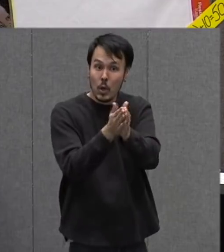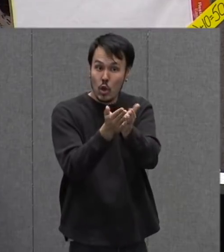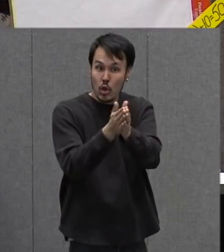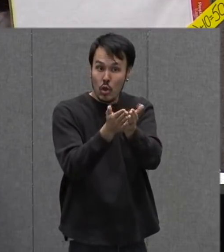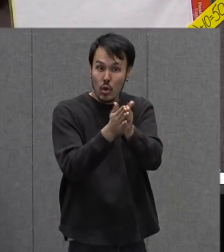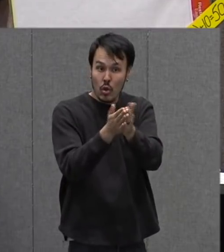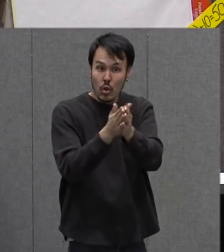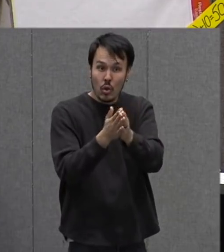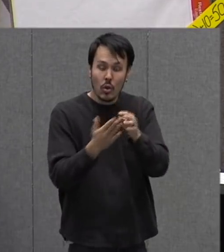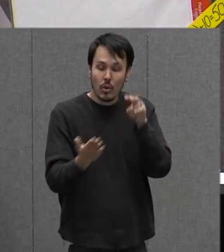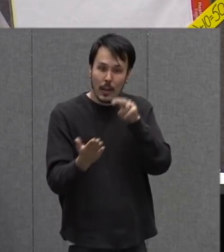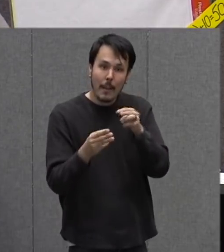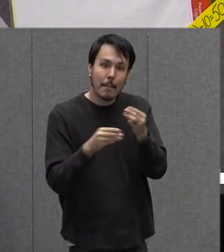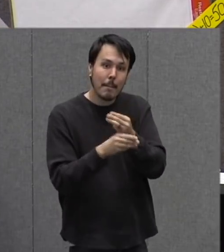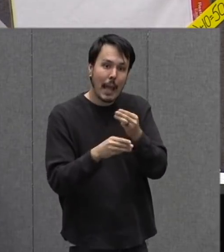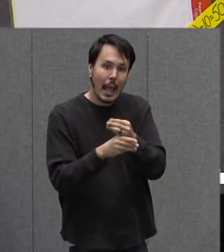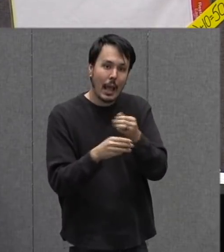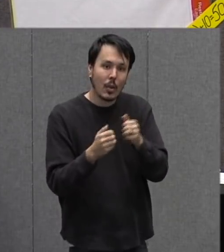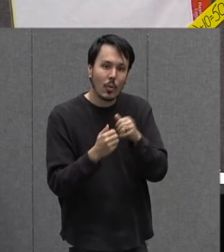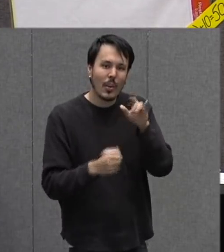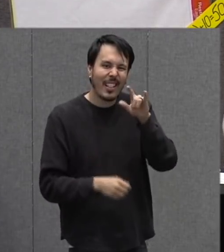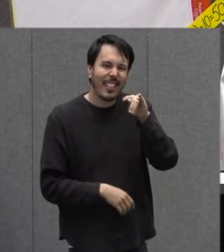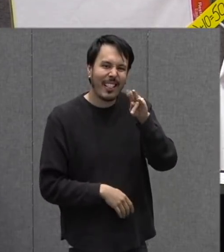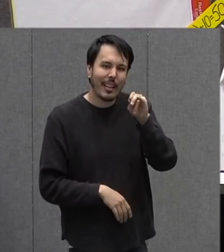some math and literature.